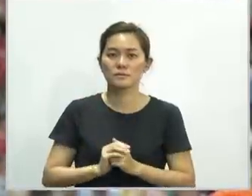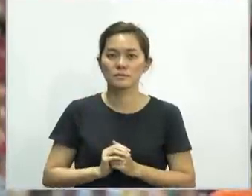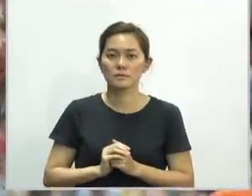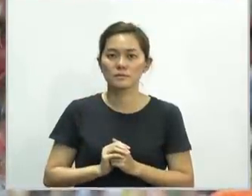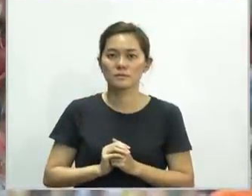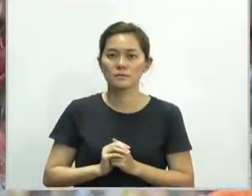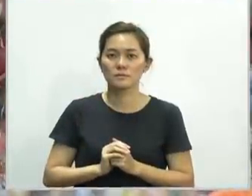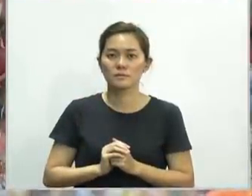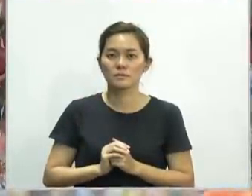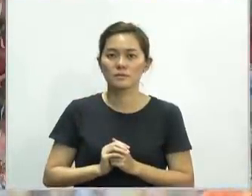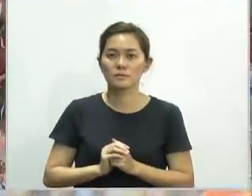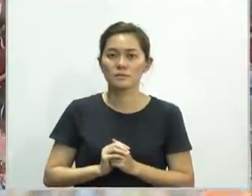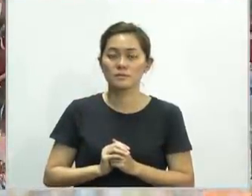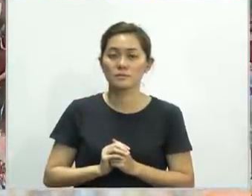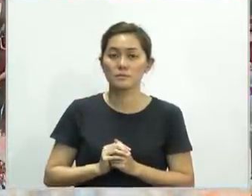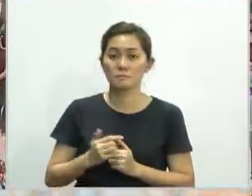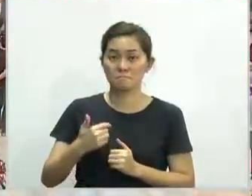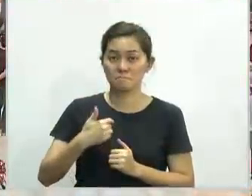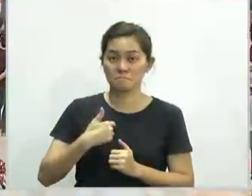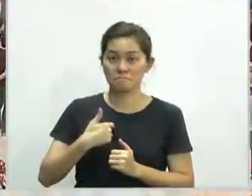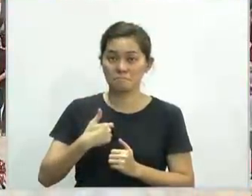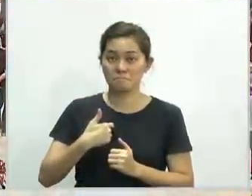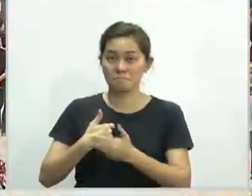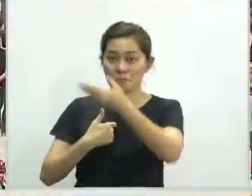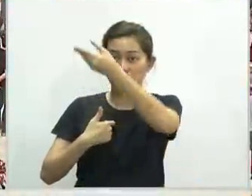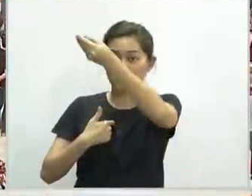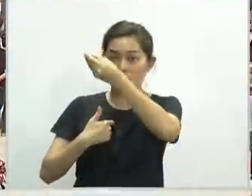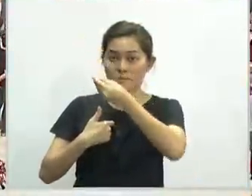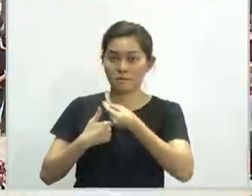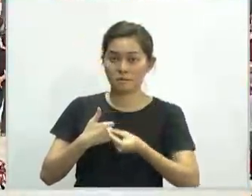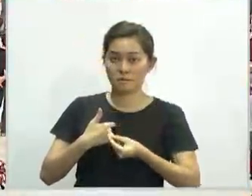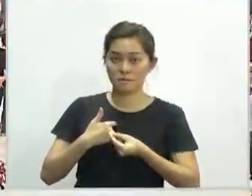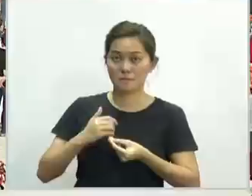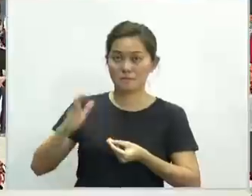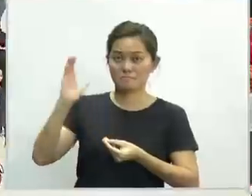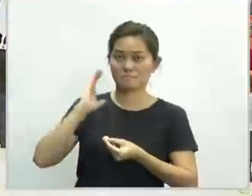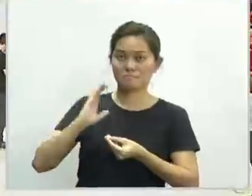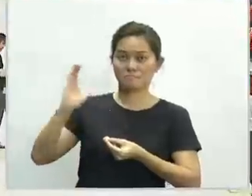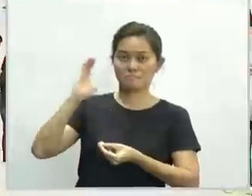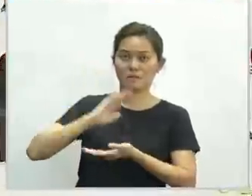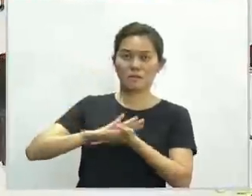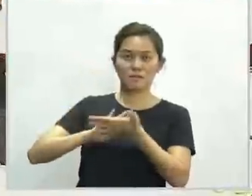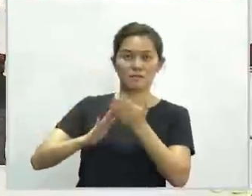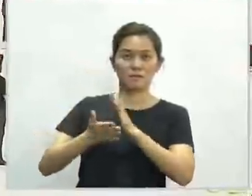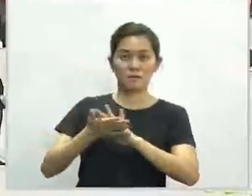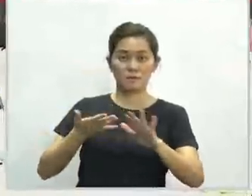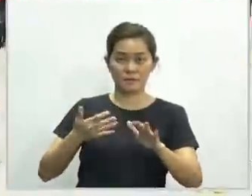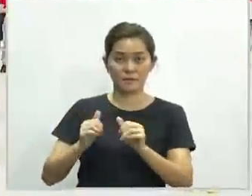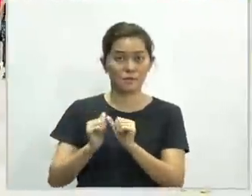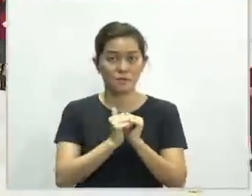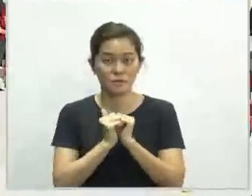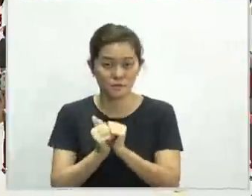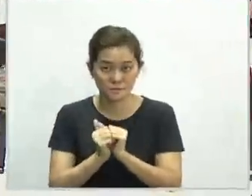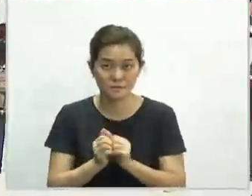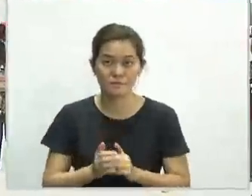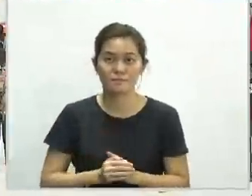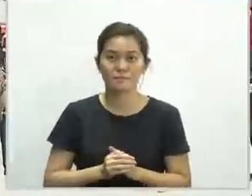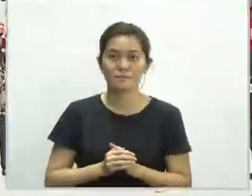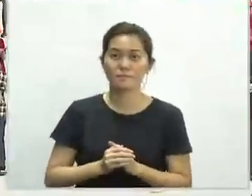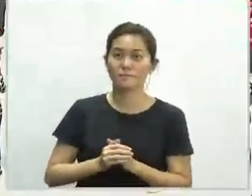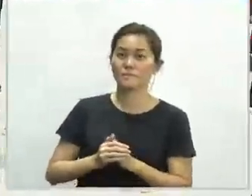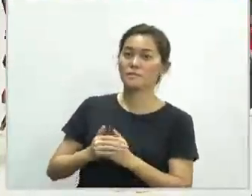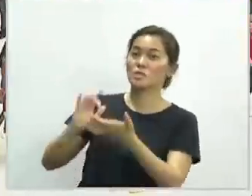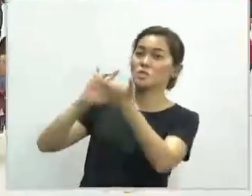for offering me forgiveness from the past. Together, thank you,